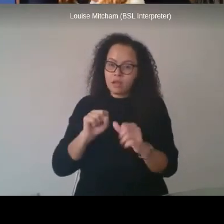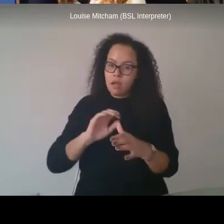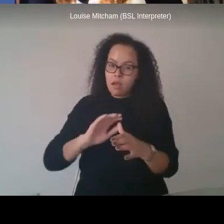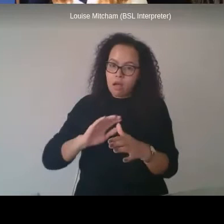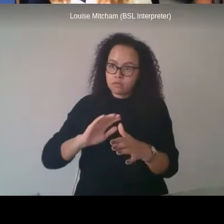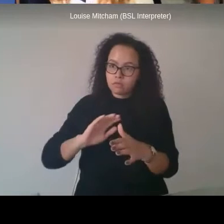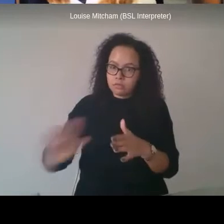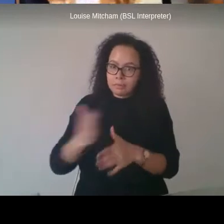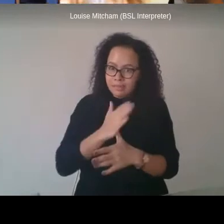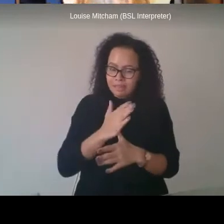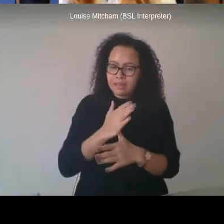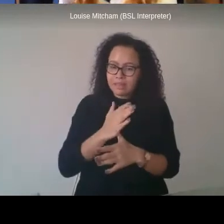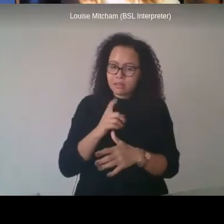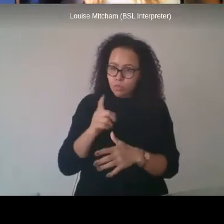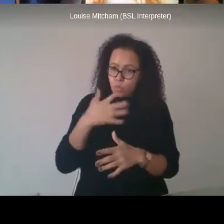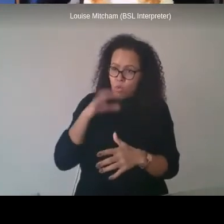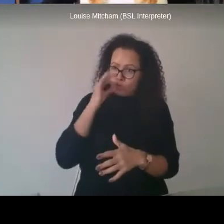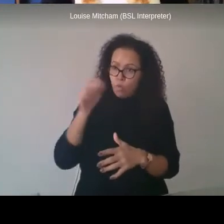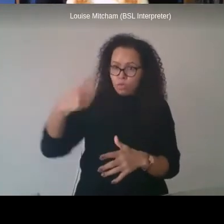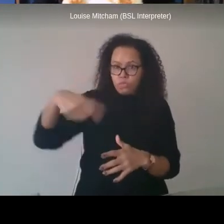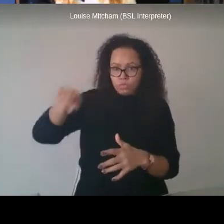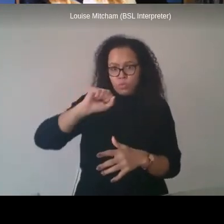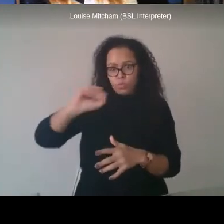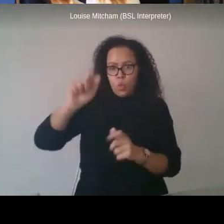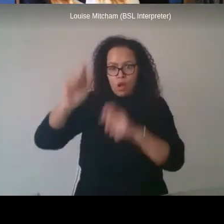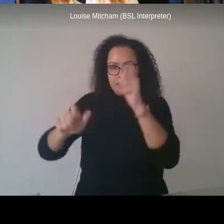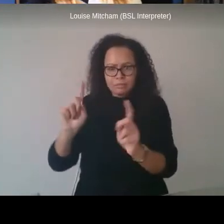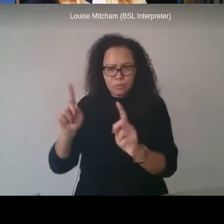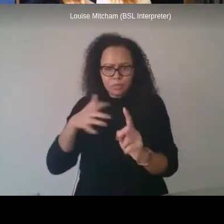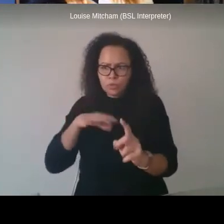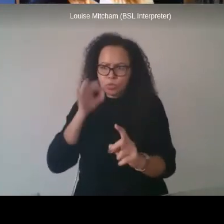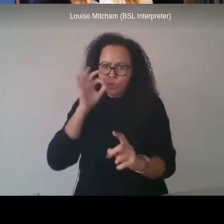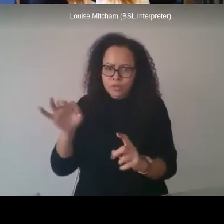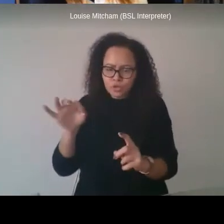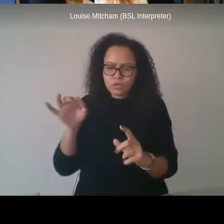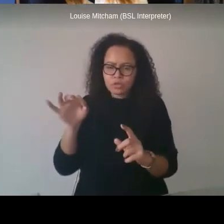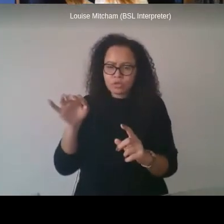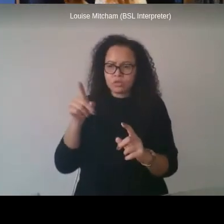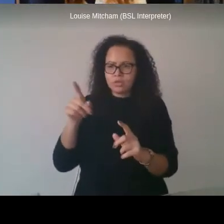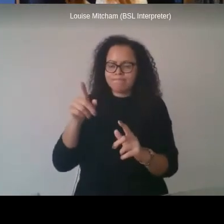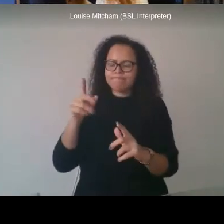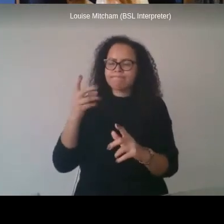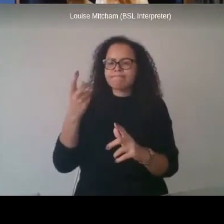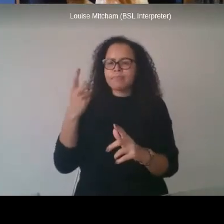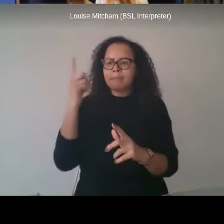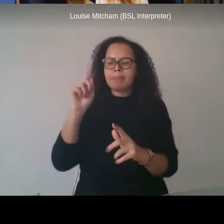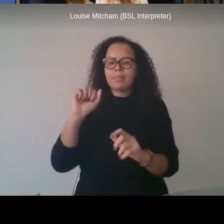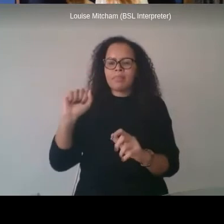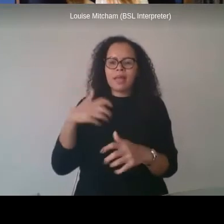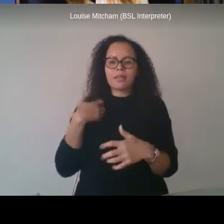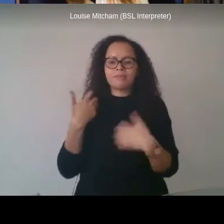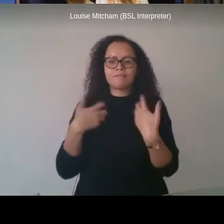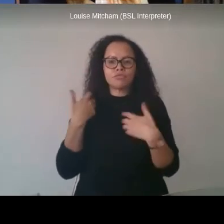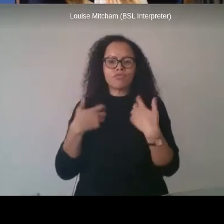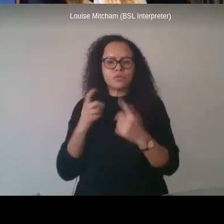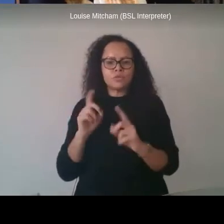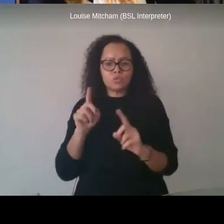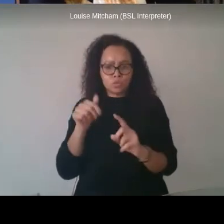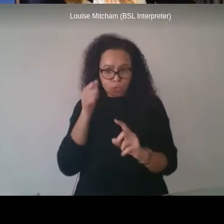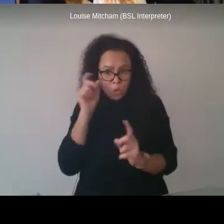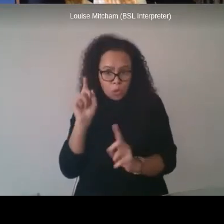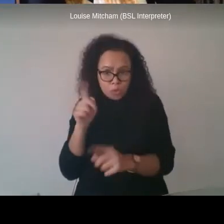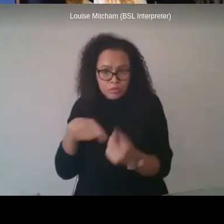ask your people? Do you know what sort of frustration you've historically had but never been able to evidence or show? And